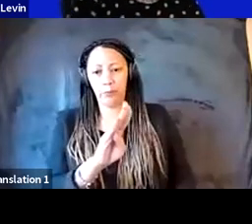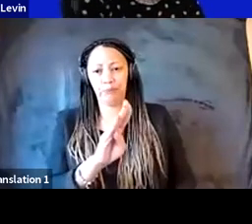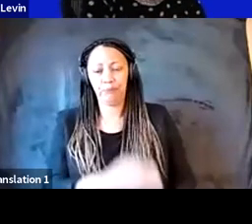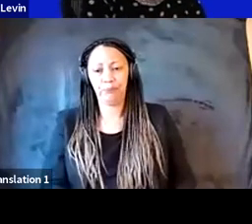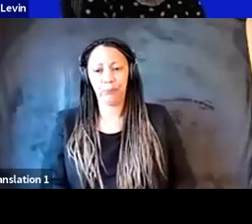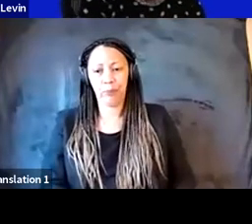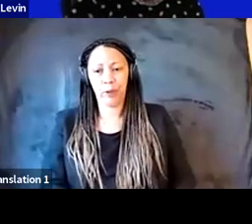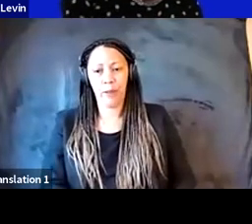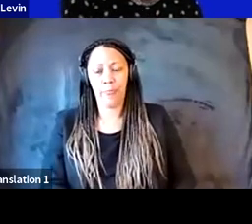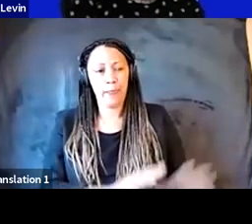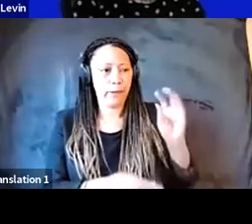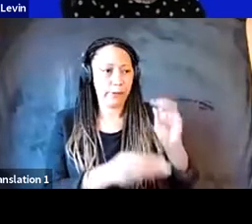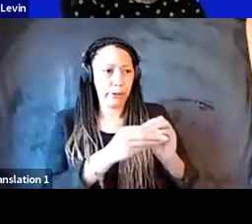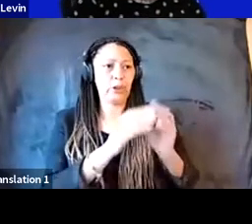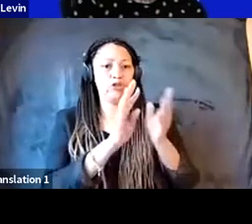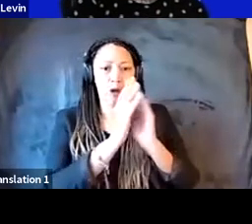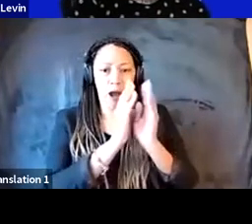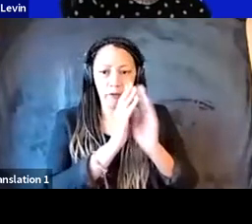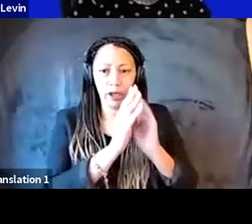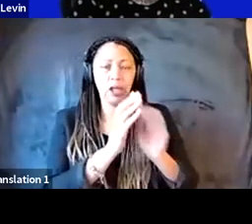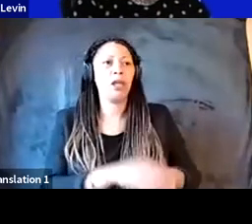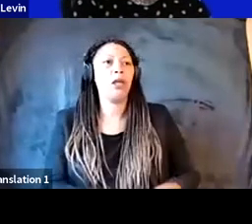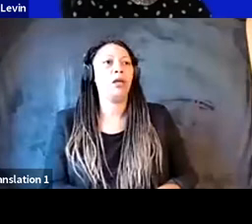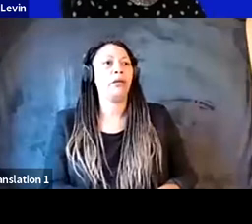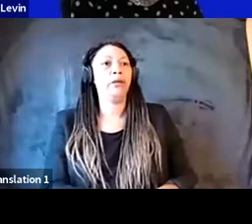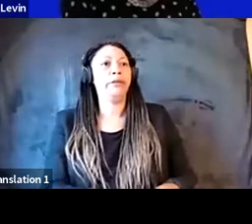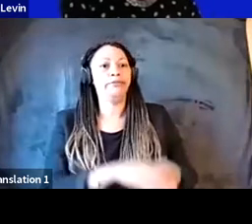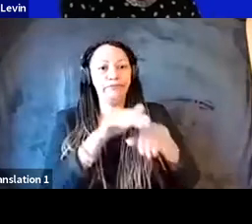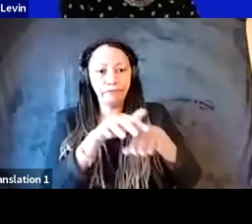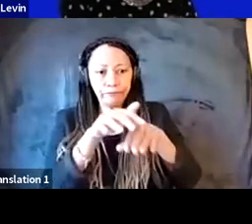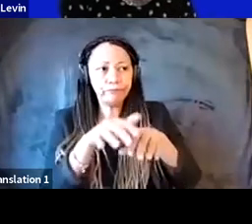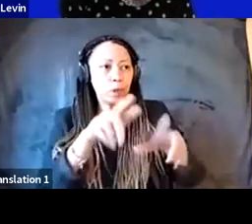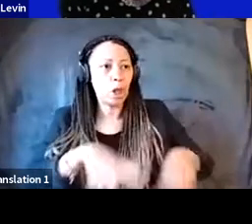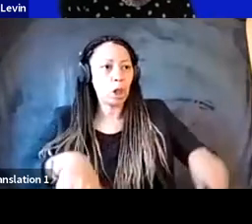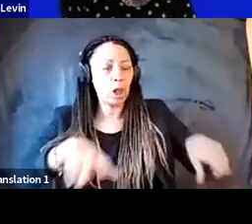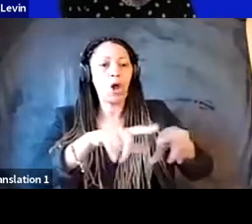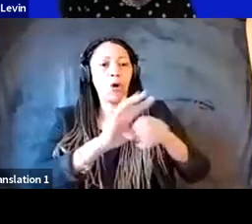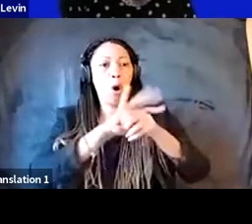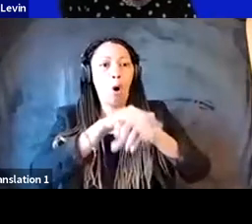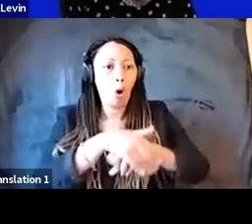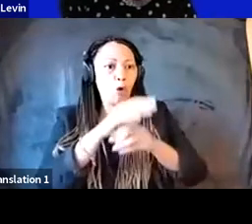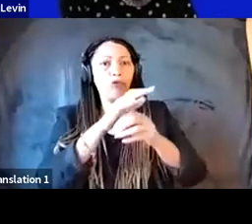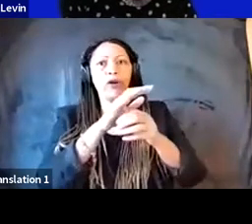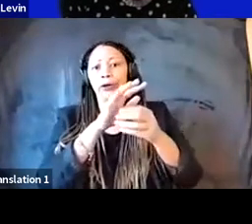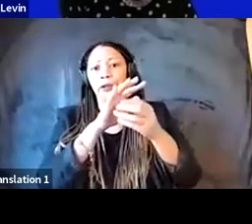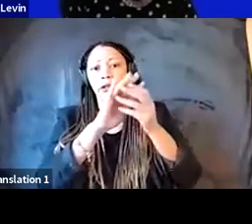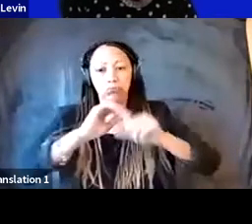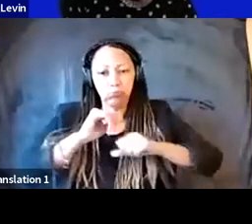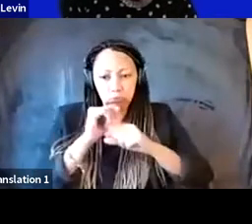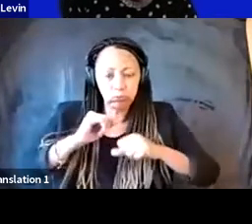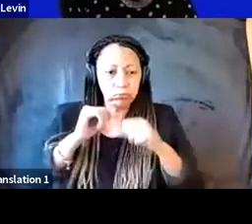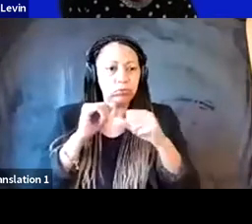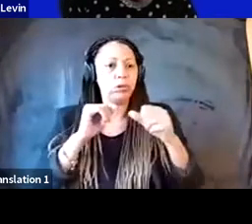Including traffic concerns, local public school overcrowding concerns, infrastructure concerns, and